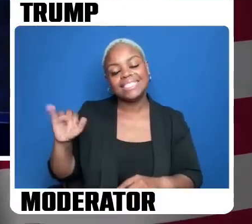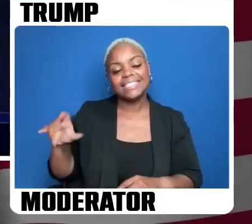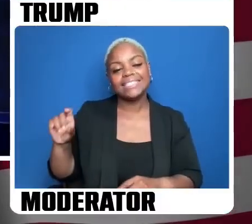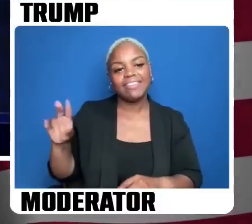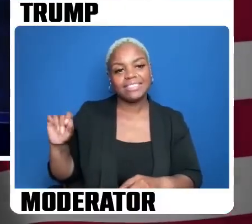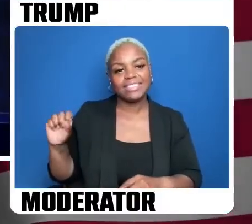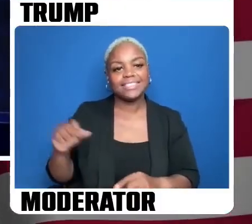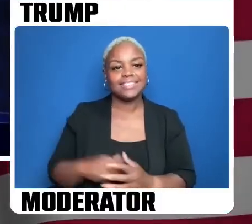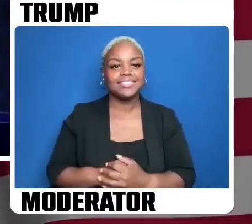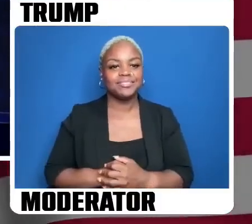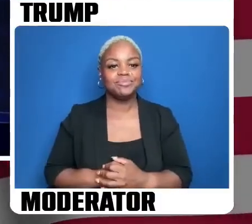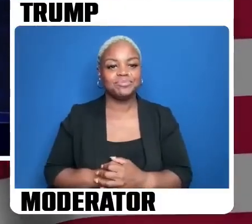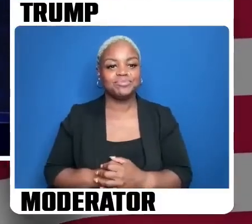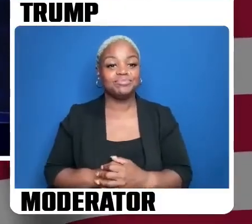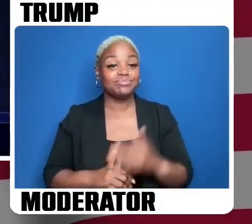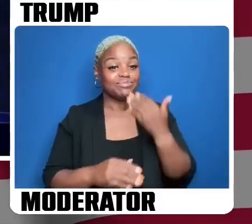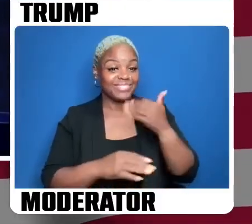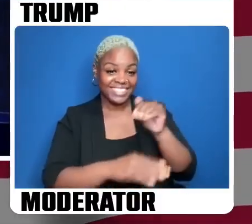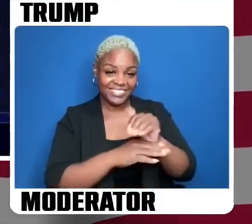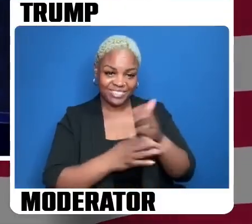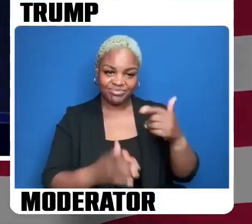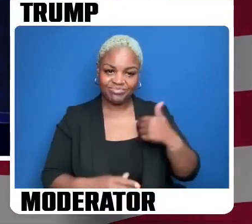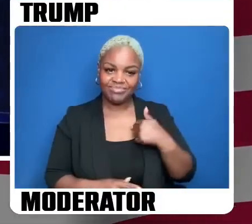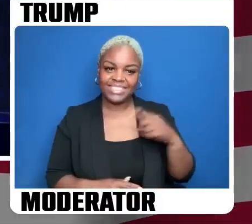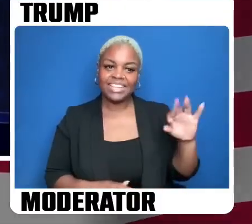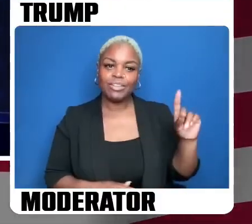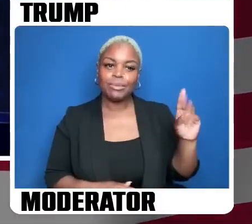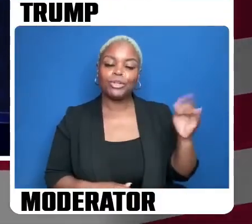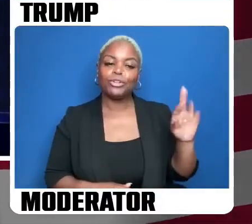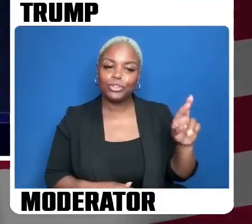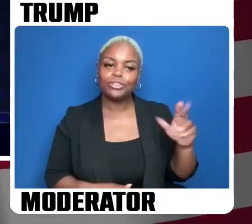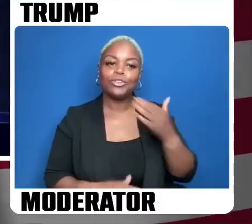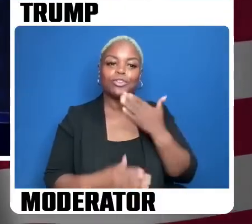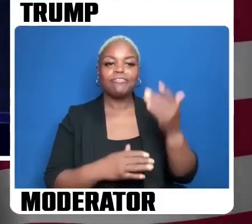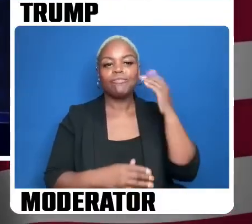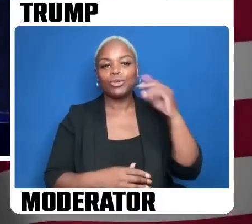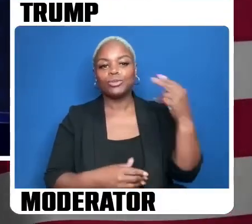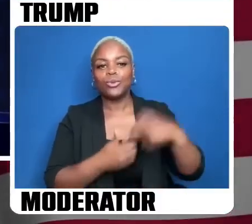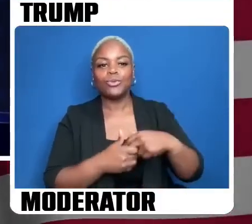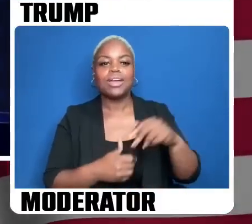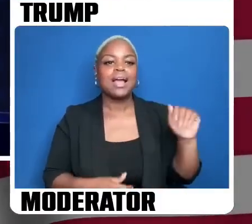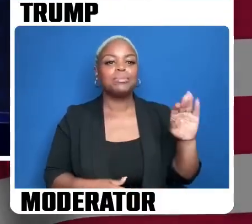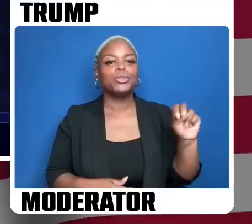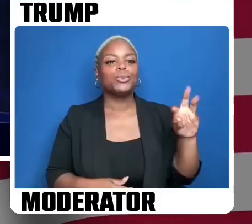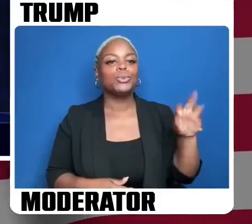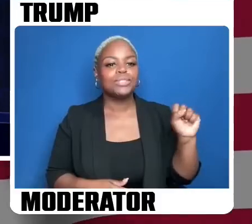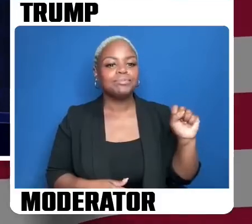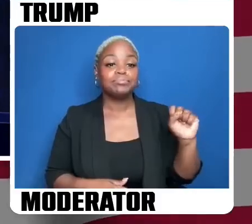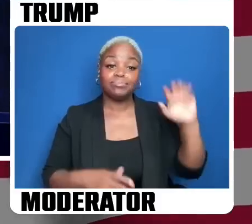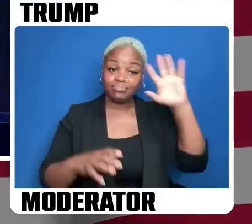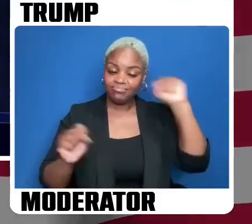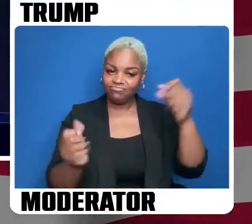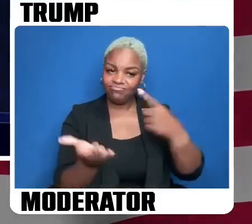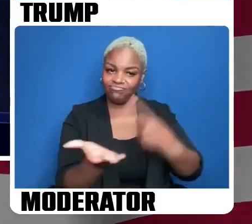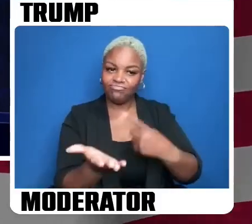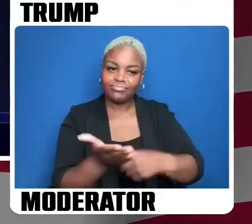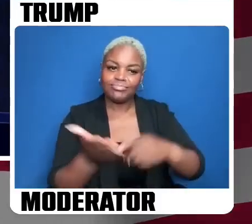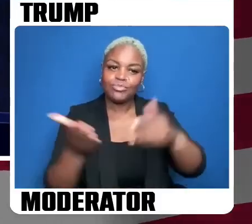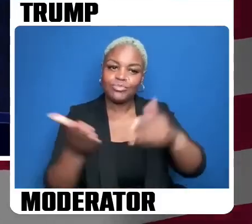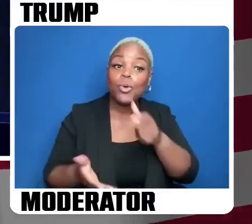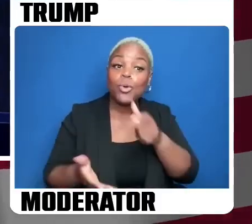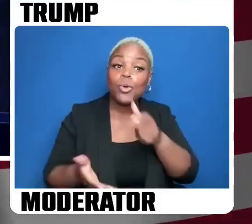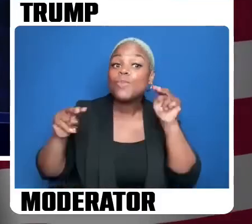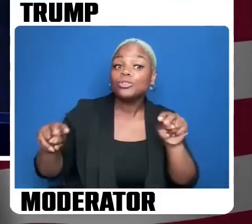Good evening, I'm David Muir, and thank you for joining us for tonight's ABC News presidential debate. We want to welcome viewers watching on ABC and around the world